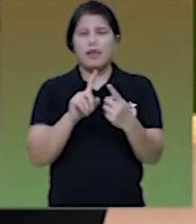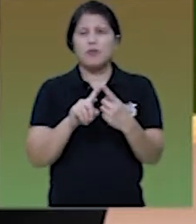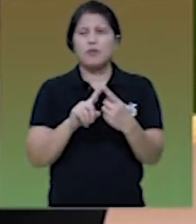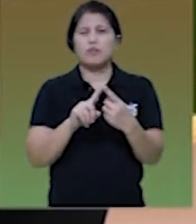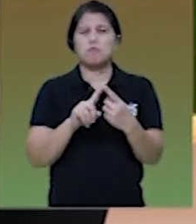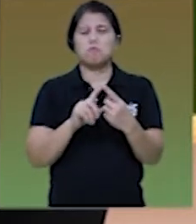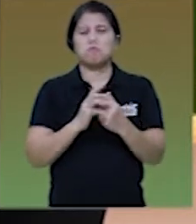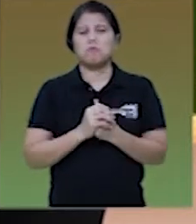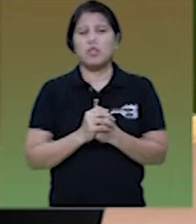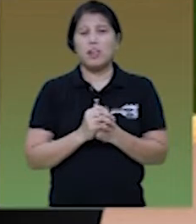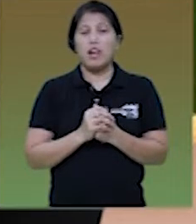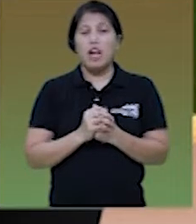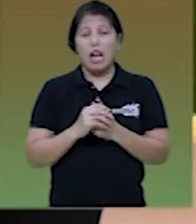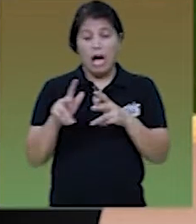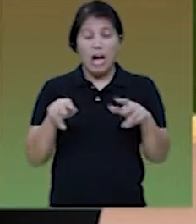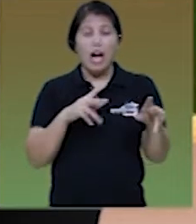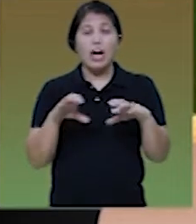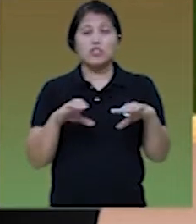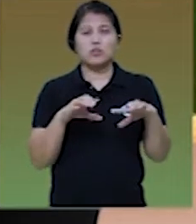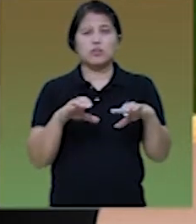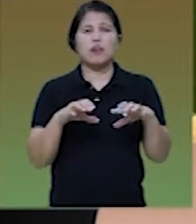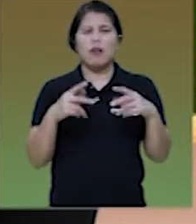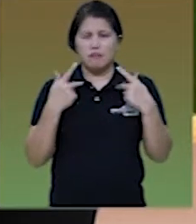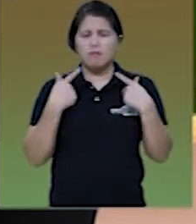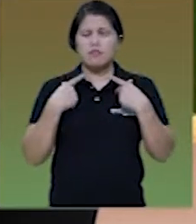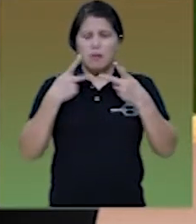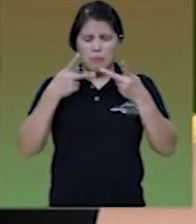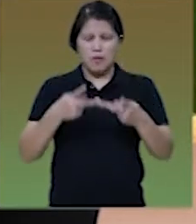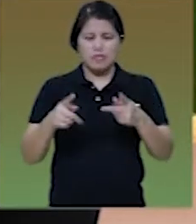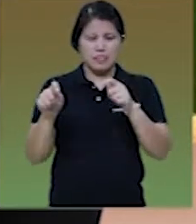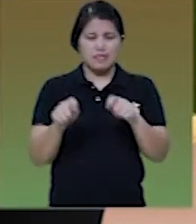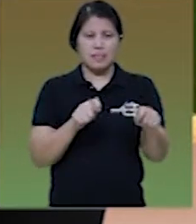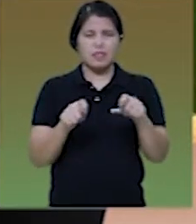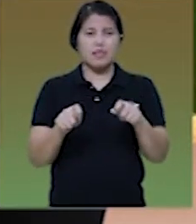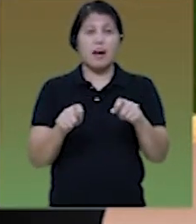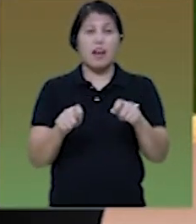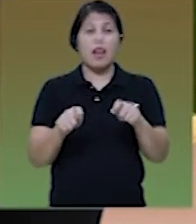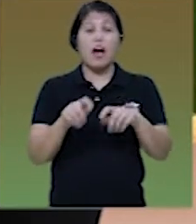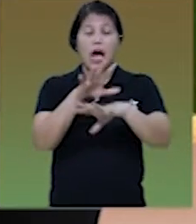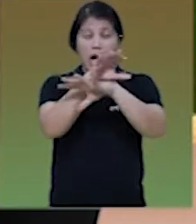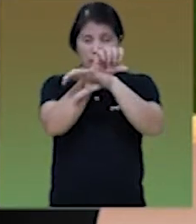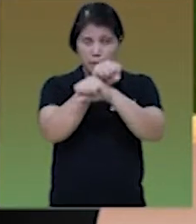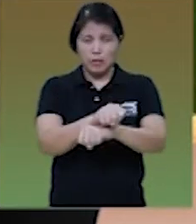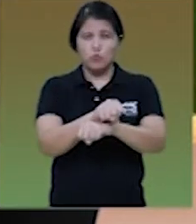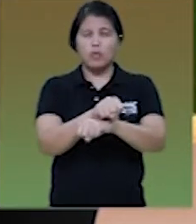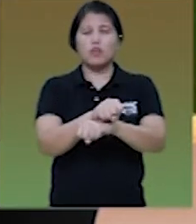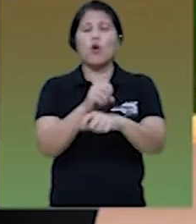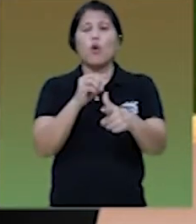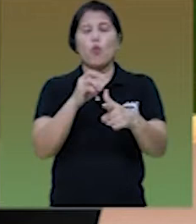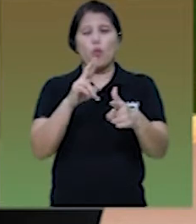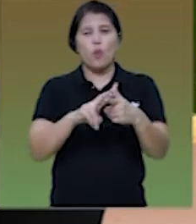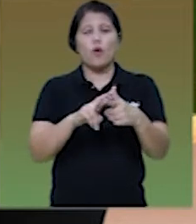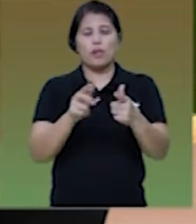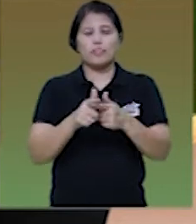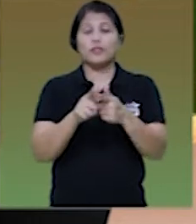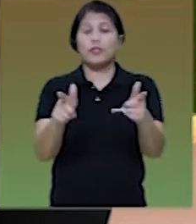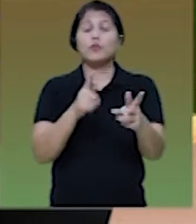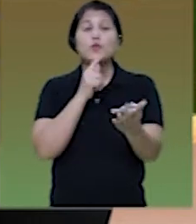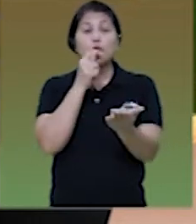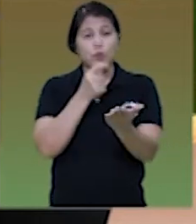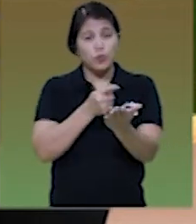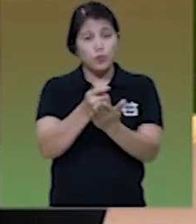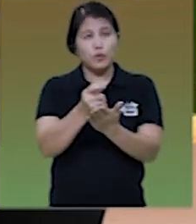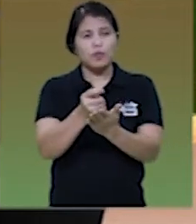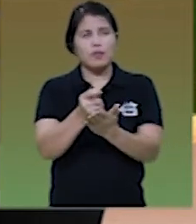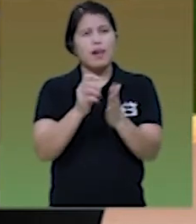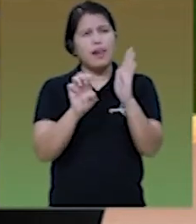word or the state of being is in the present tense, habitual, or a general truth.